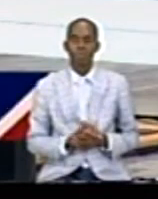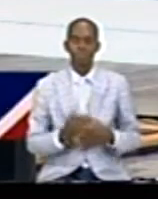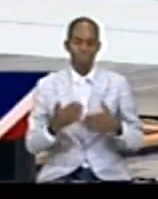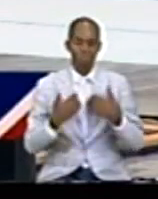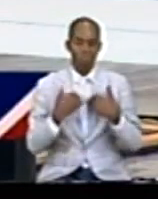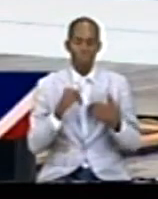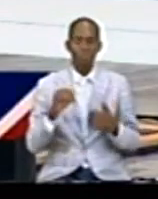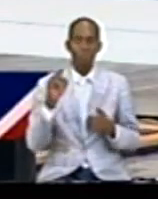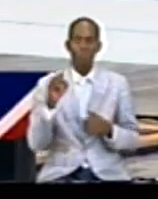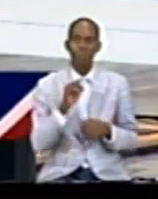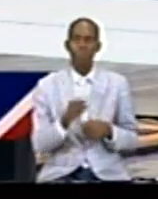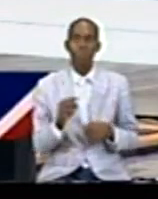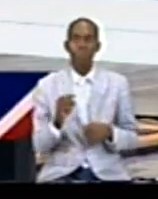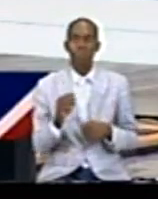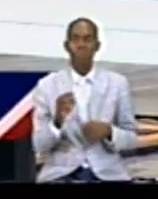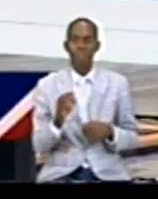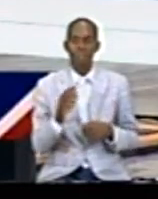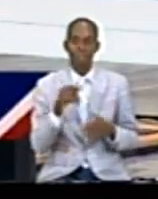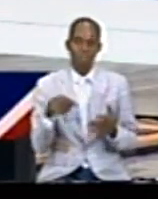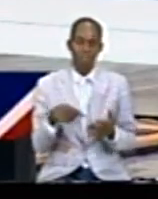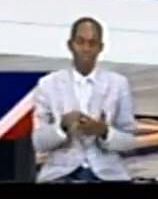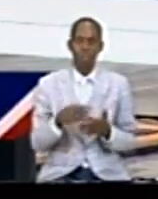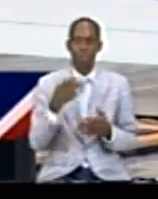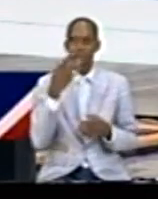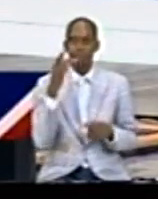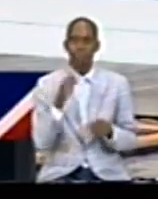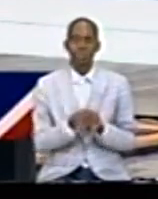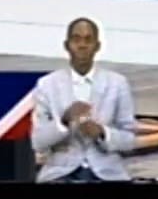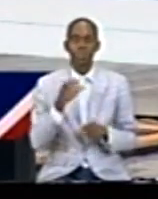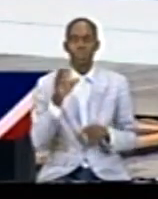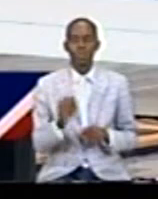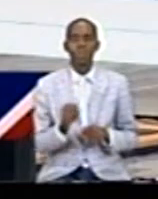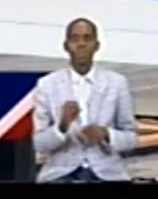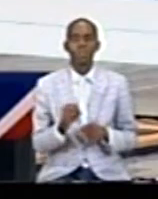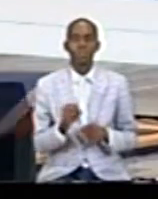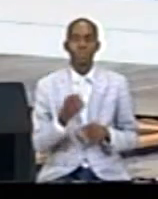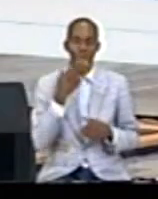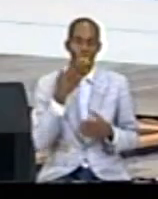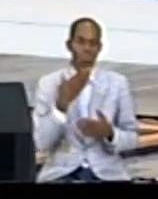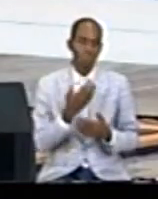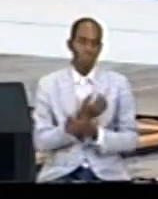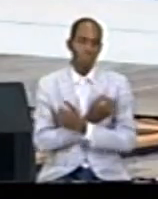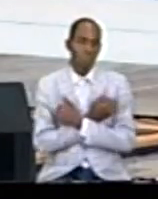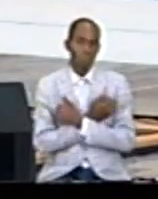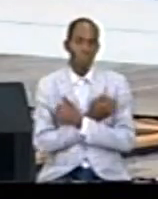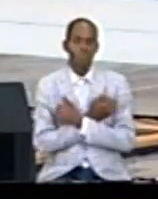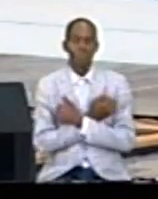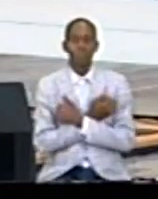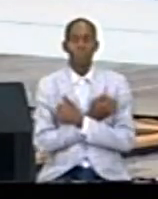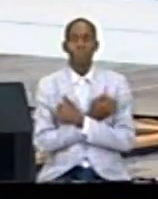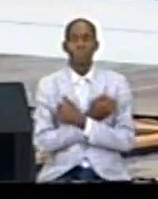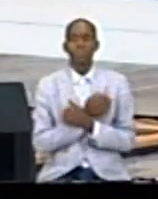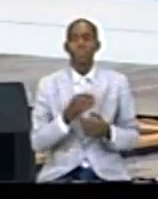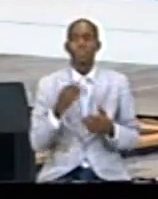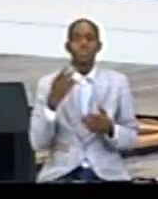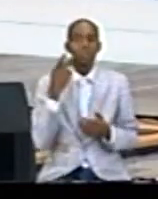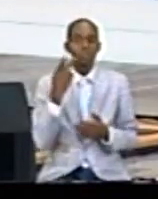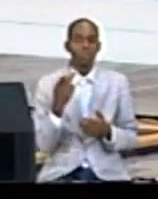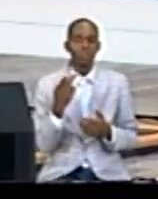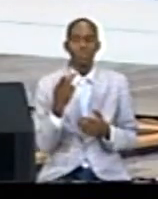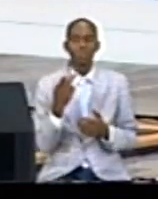therefore these promises, dearly beloved, this is how you keep yourself pure, do it for